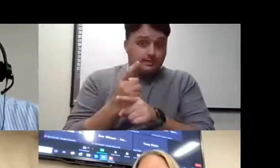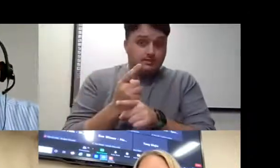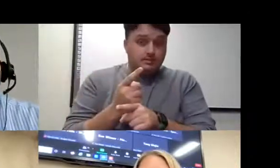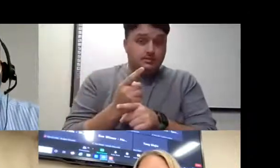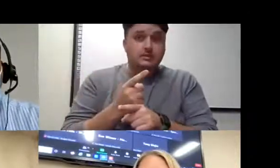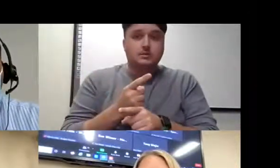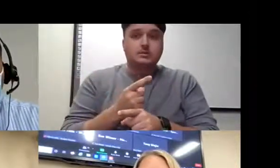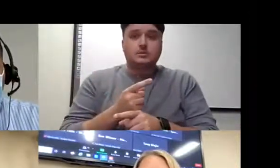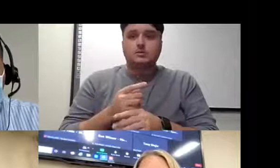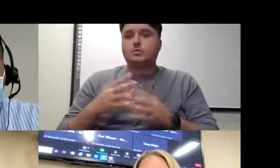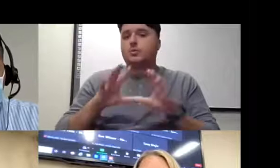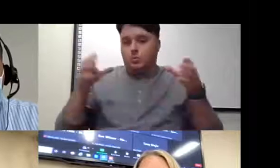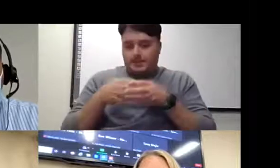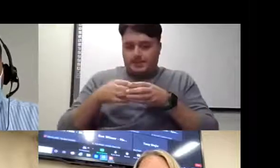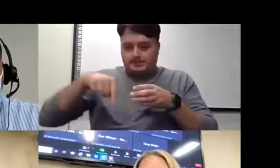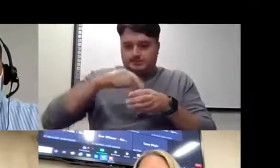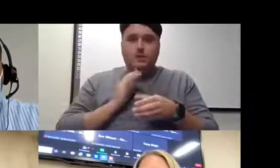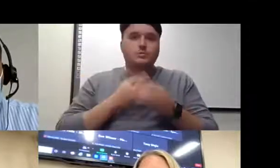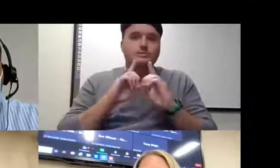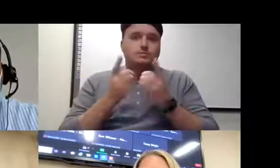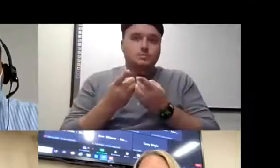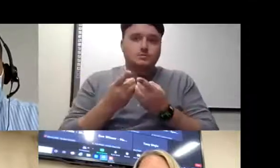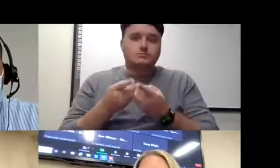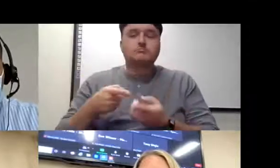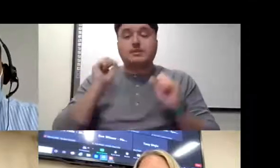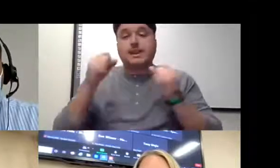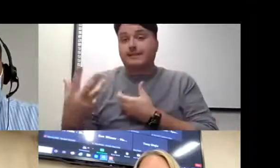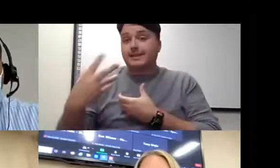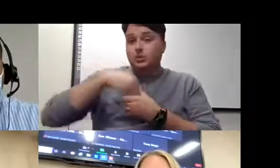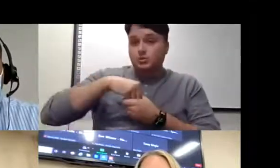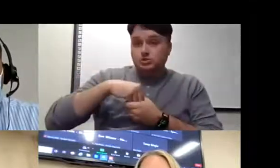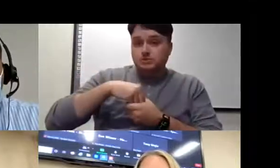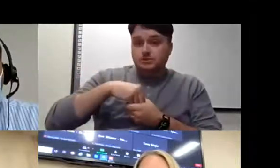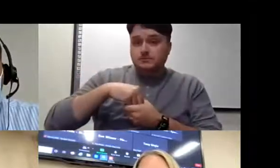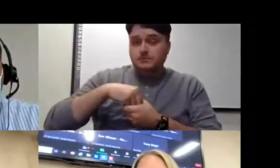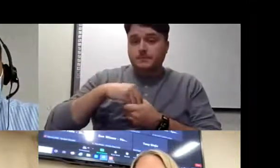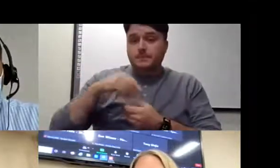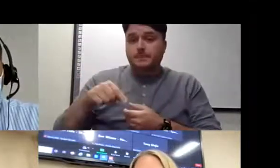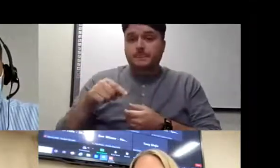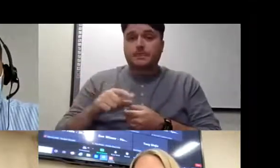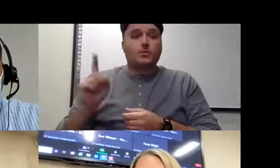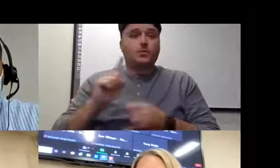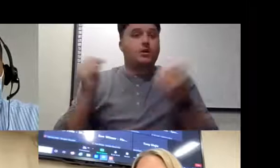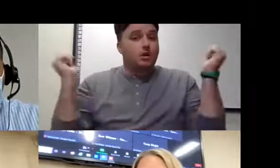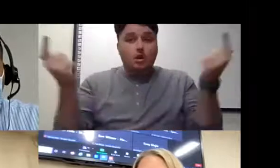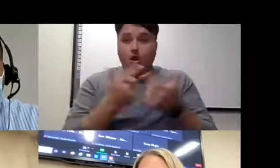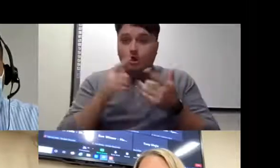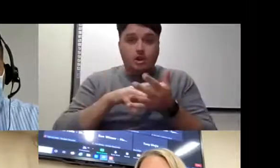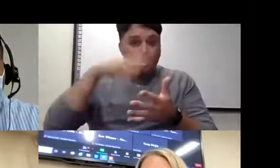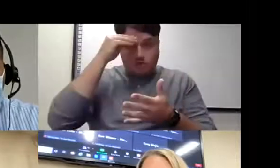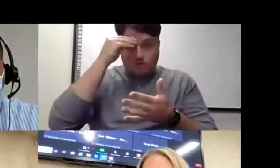within our district, and that we can have the inclusion where everybody can learn from